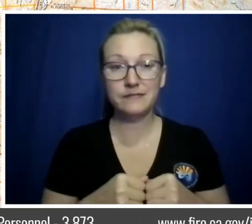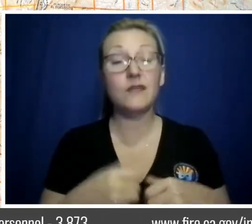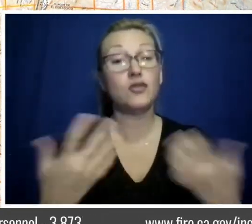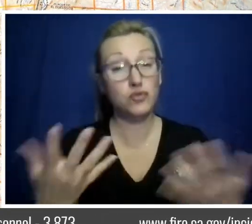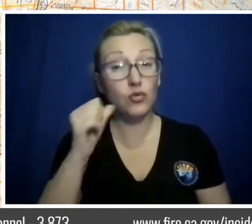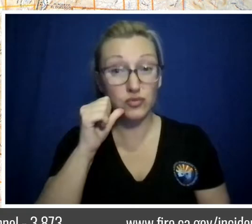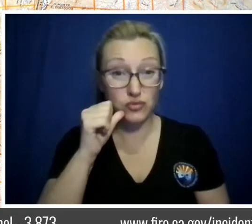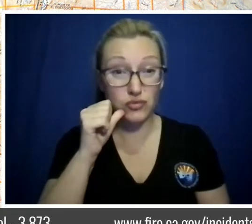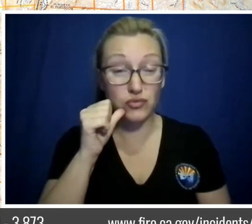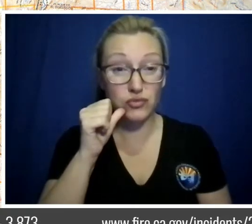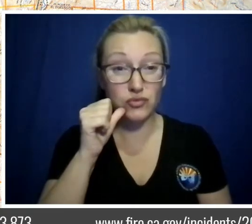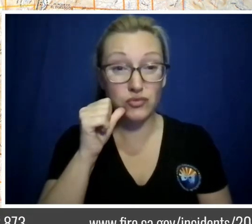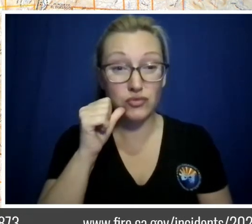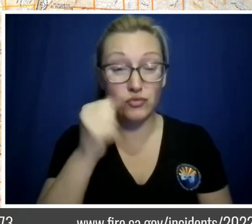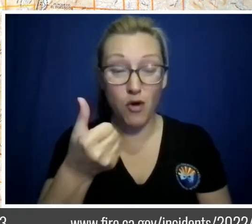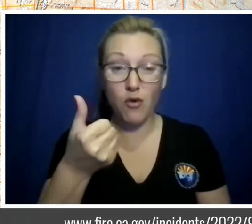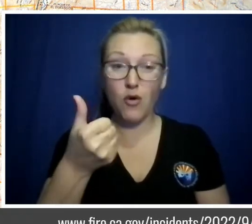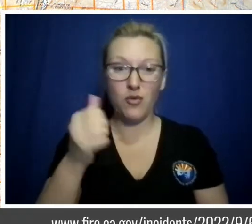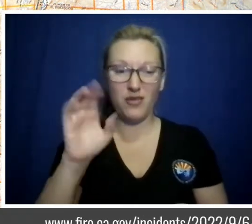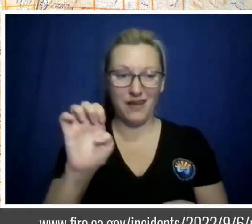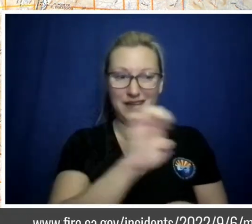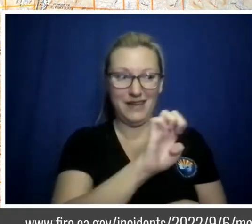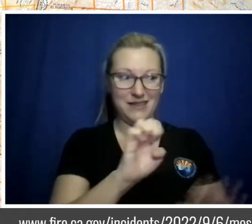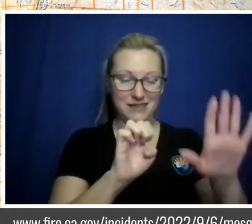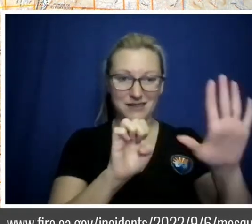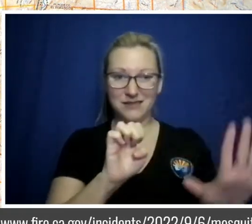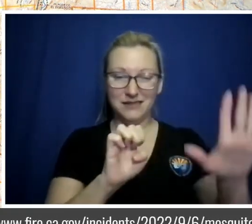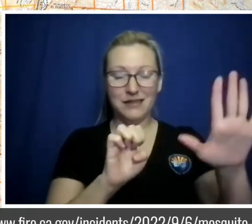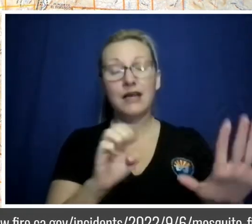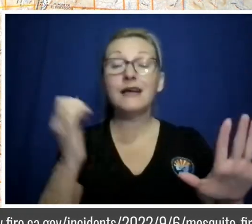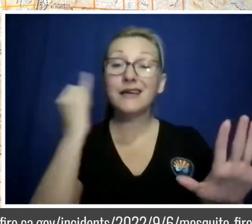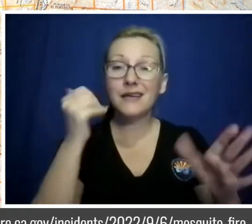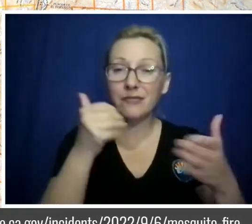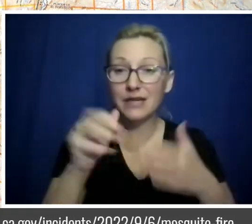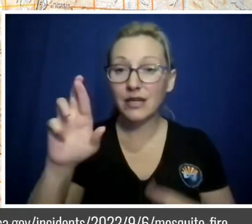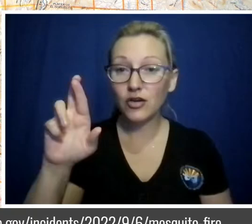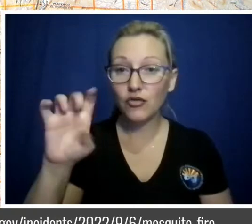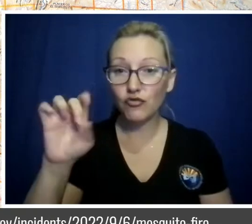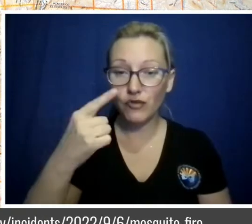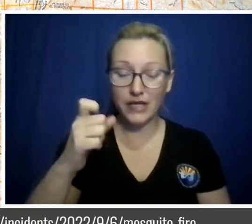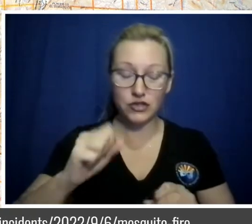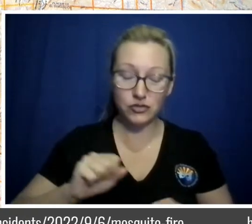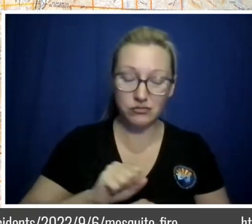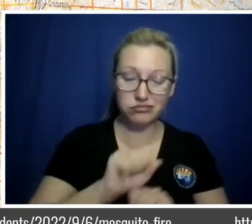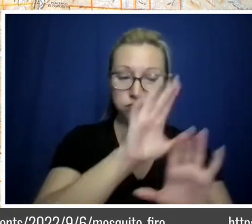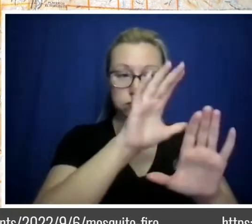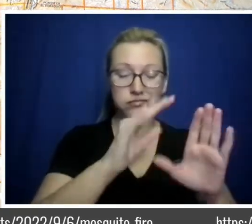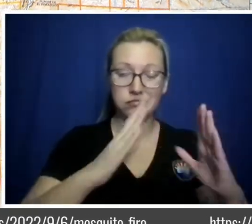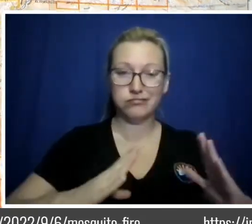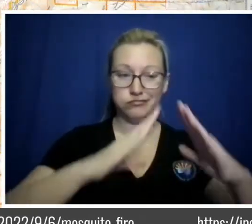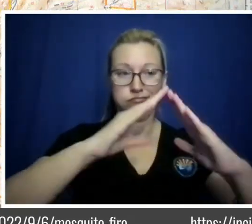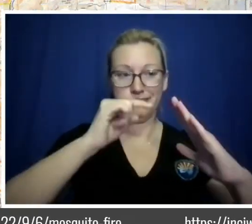any of these areas where it aligns with ridges. We can definitely see a possibility of some